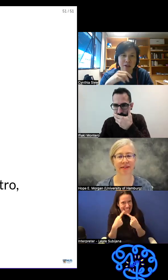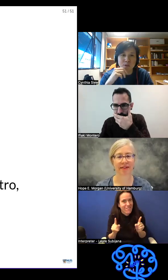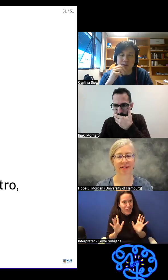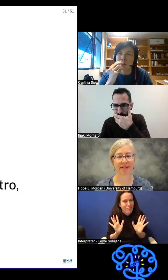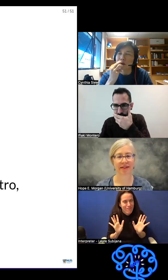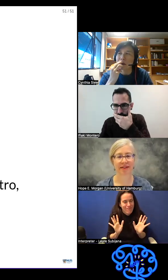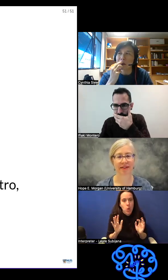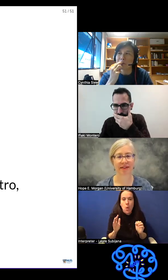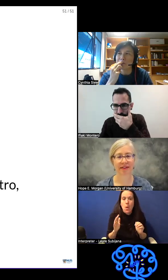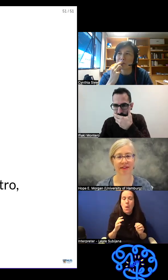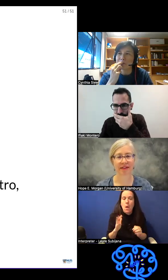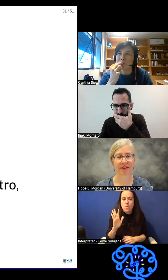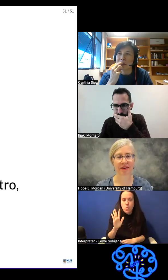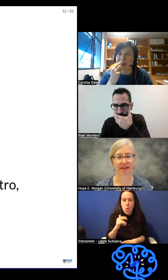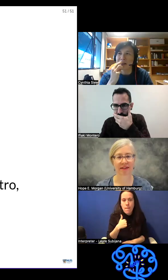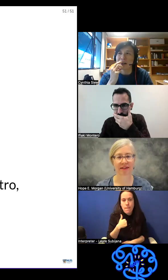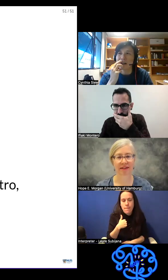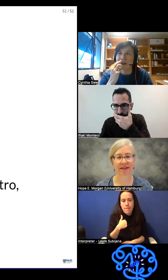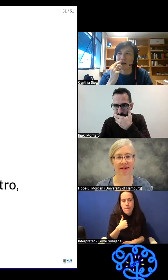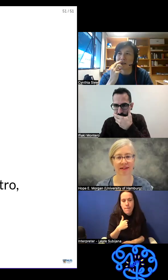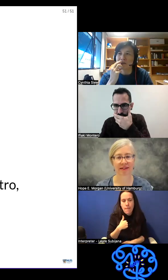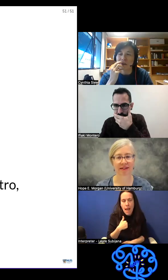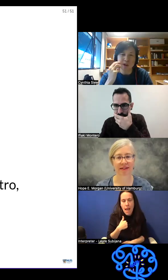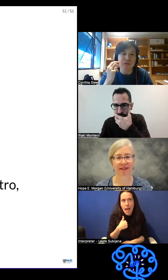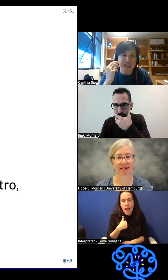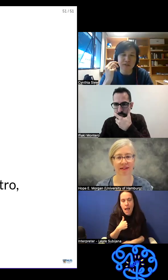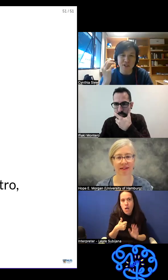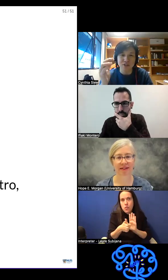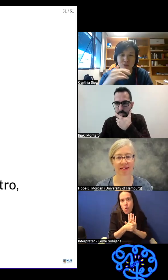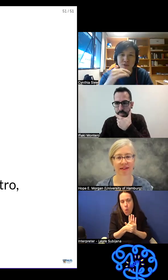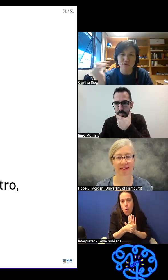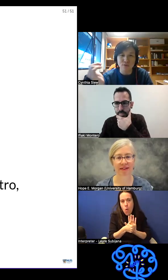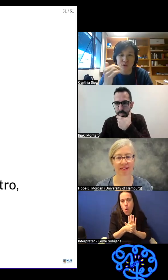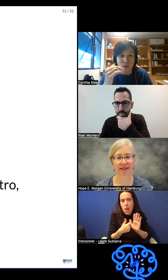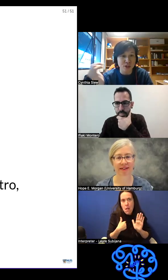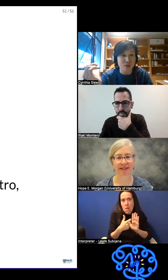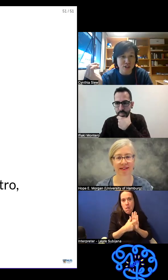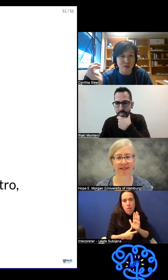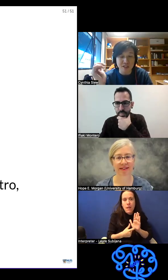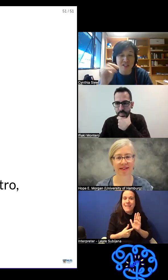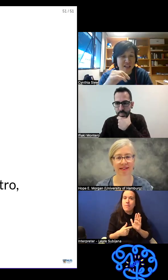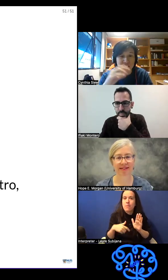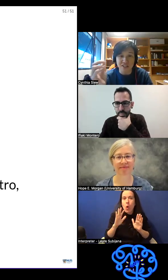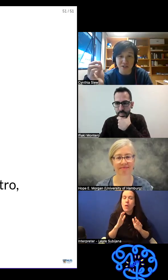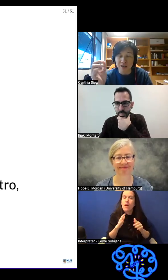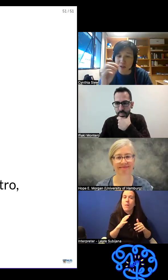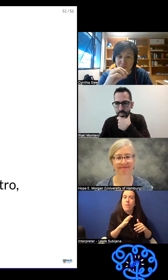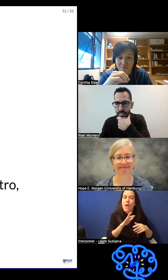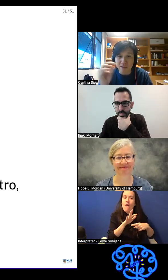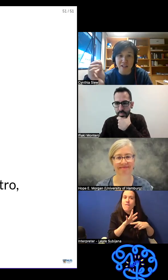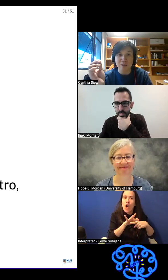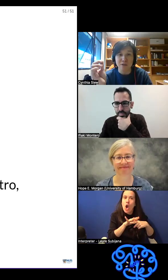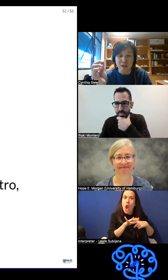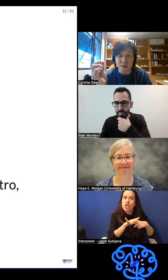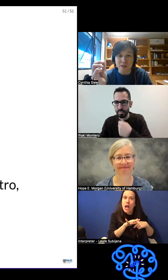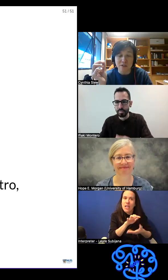in my world, yeah, it's very convenient for us to use phonological transcriptions and then just